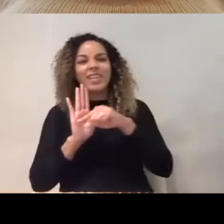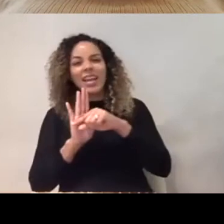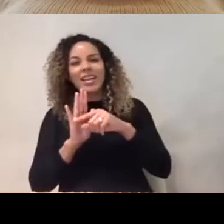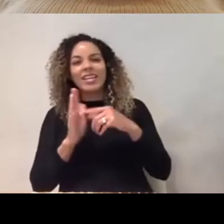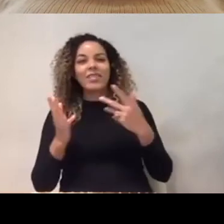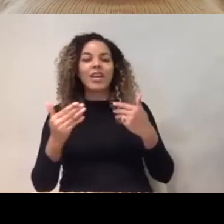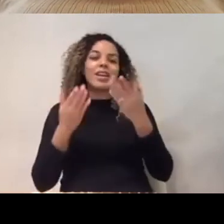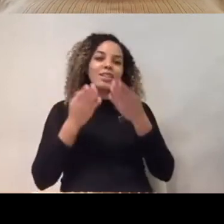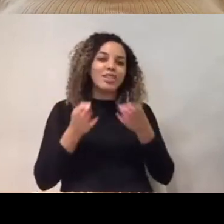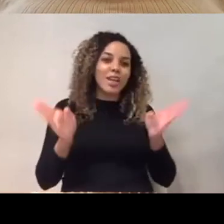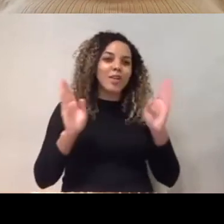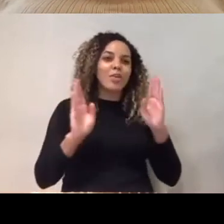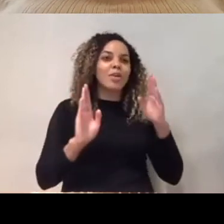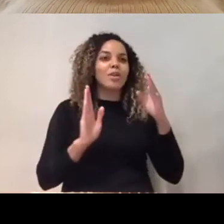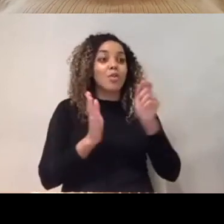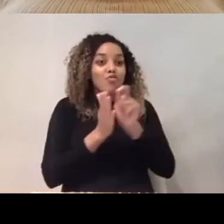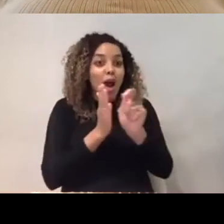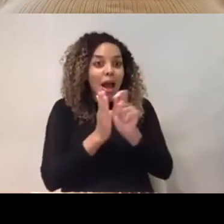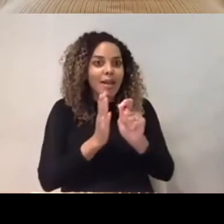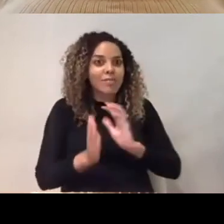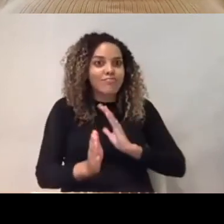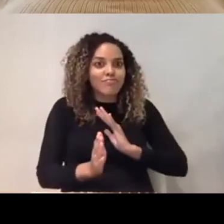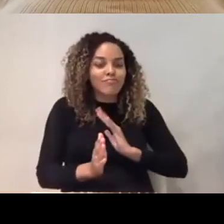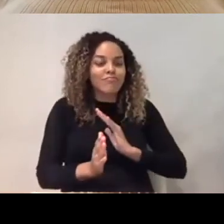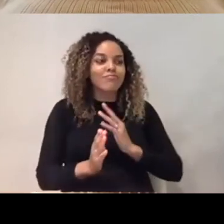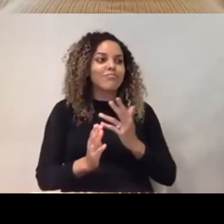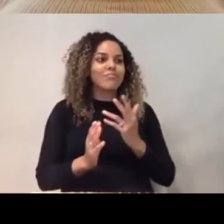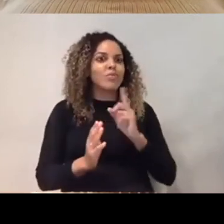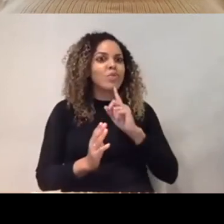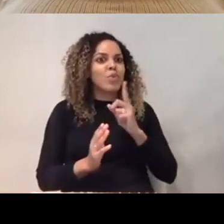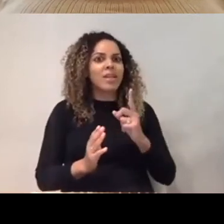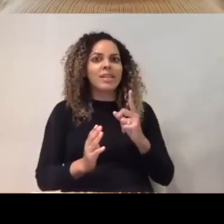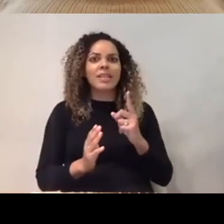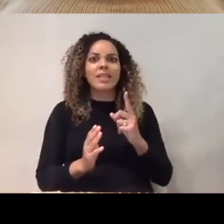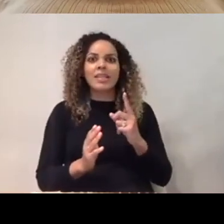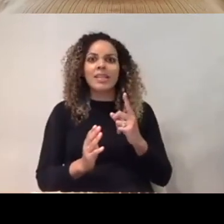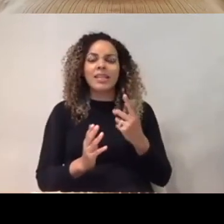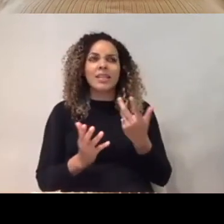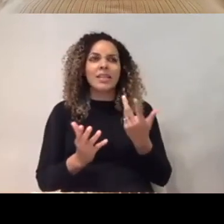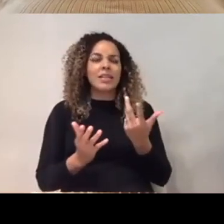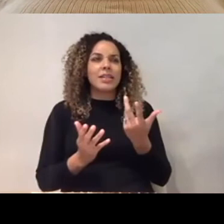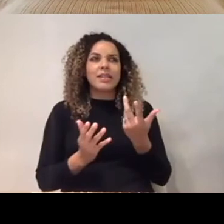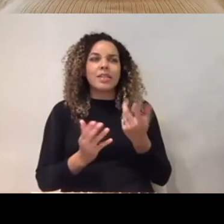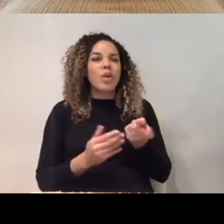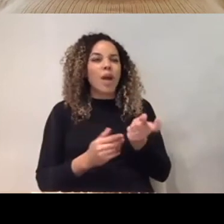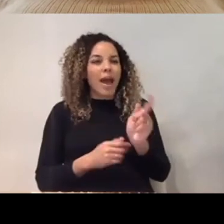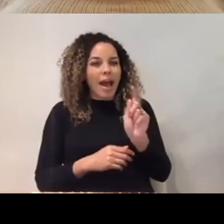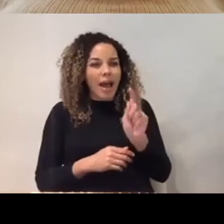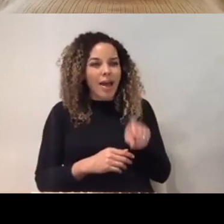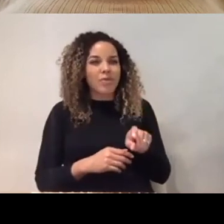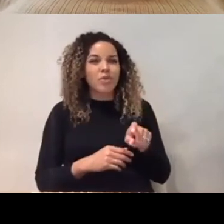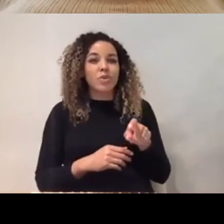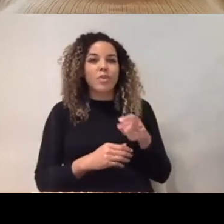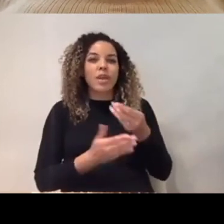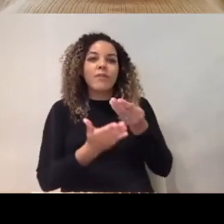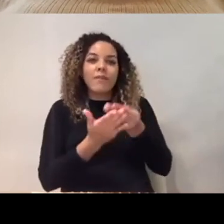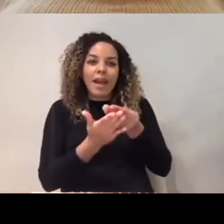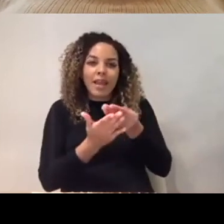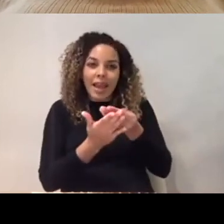element of writing, which is you really, really, really have to be financially able